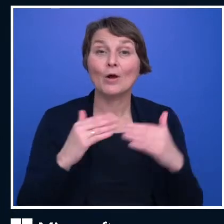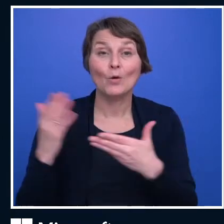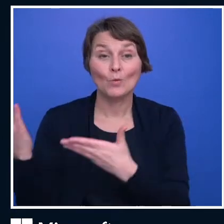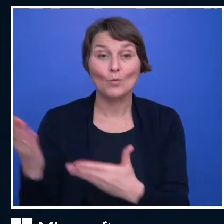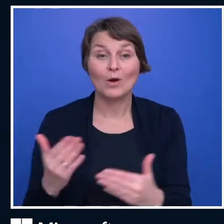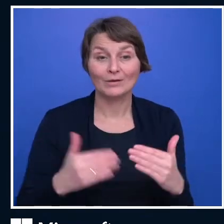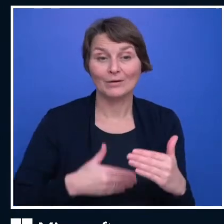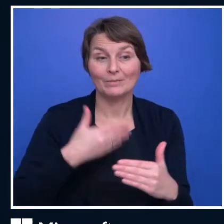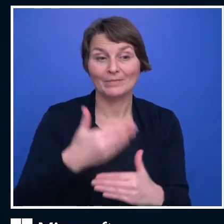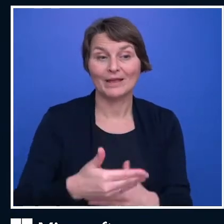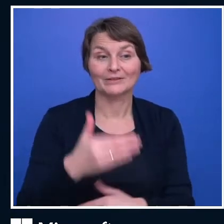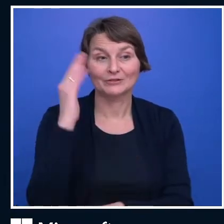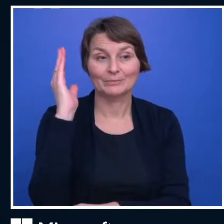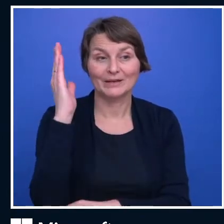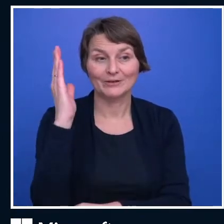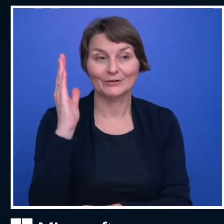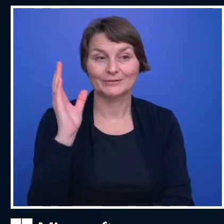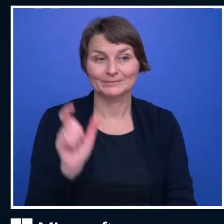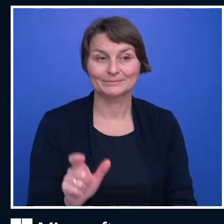Nigama.